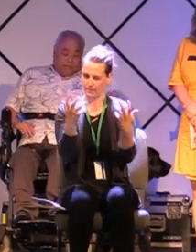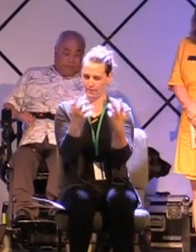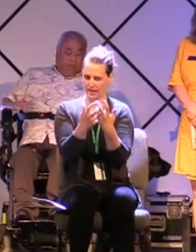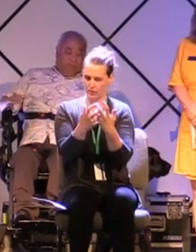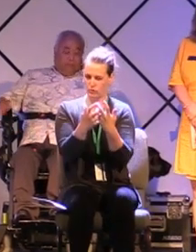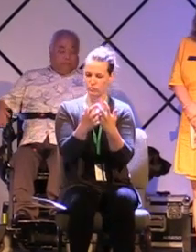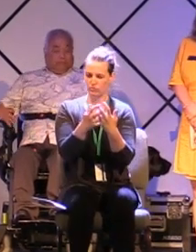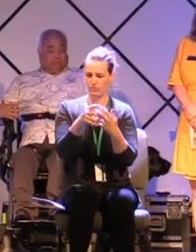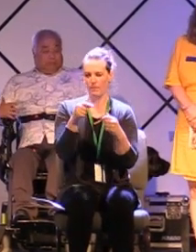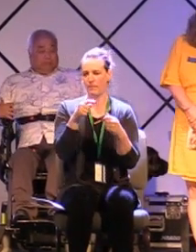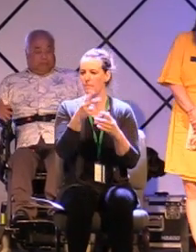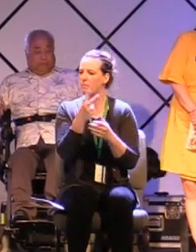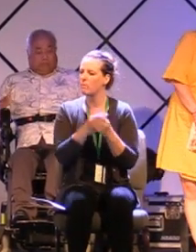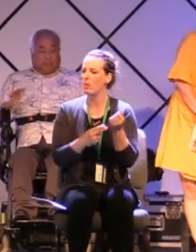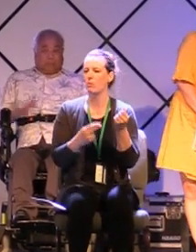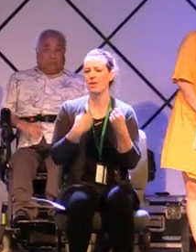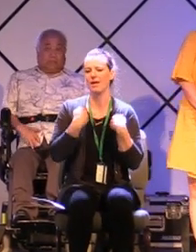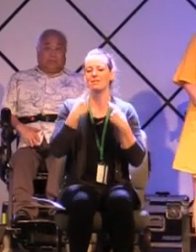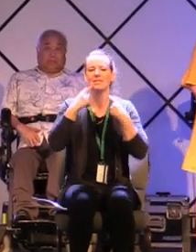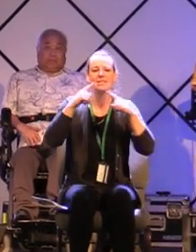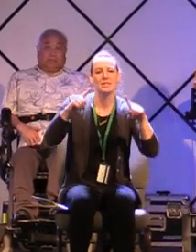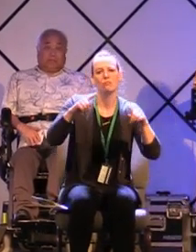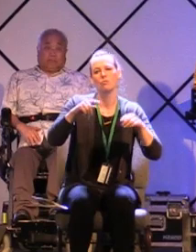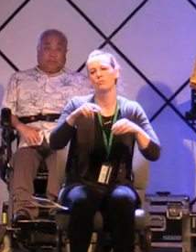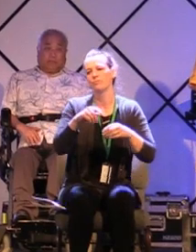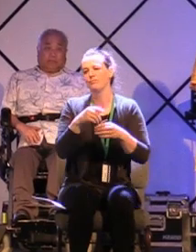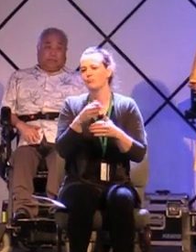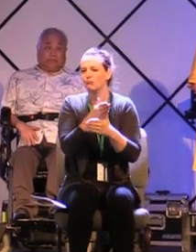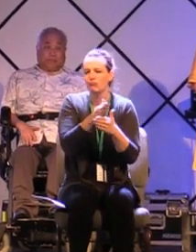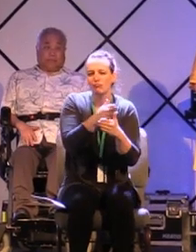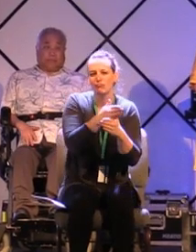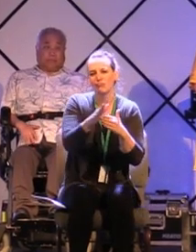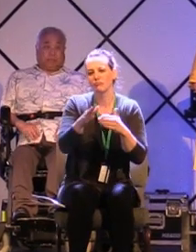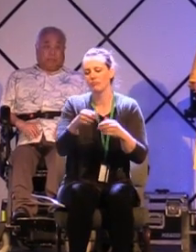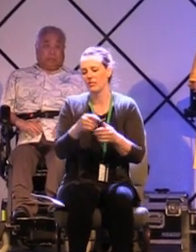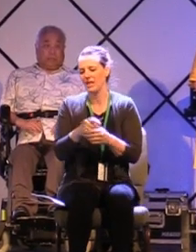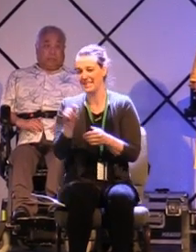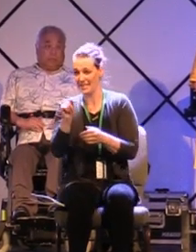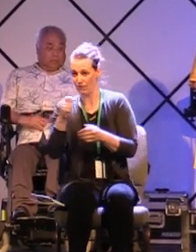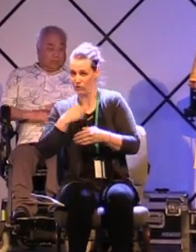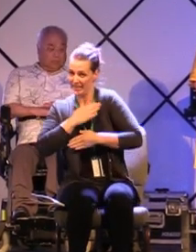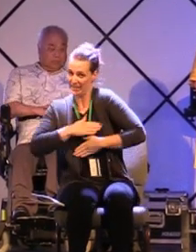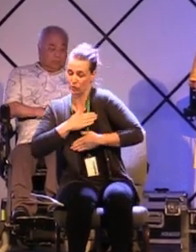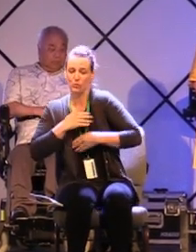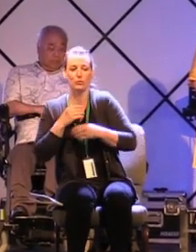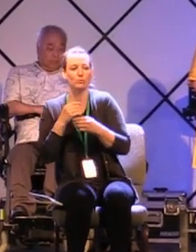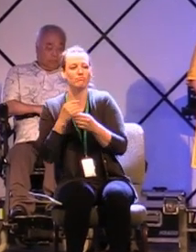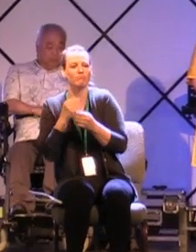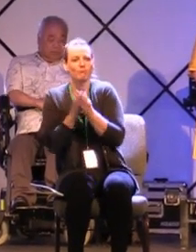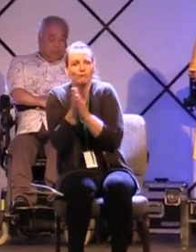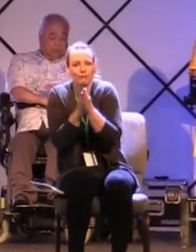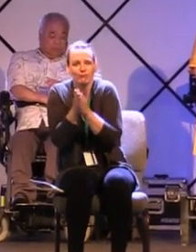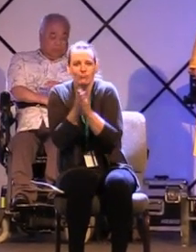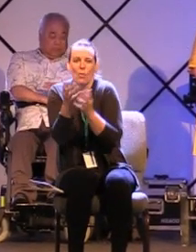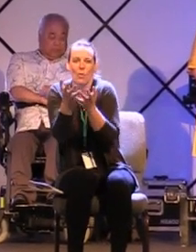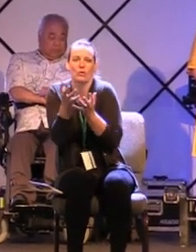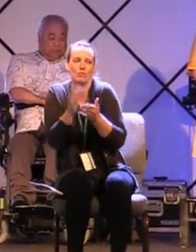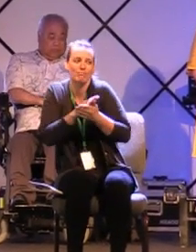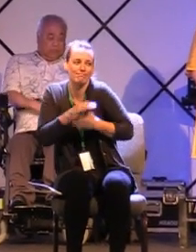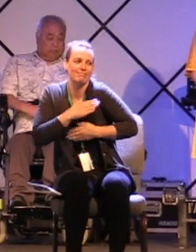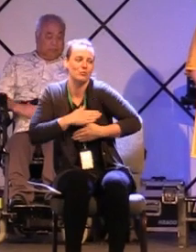shines under her sincere praise. Dorothy loves Tanvir's willing and eager to please nature and the way his body wiggles when she motivates